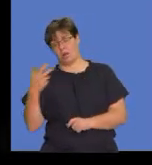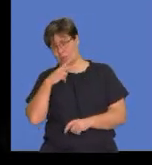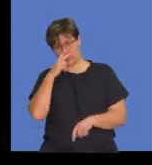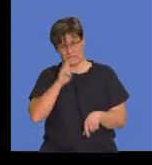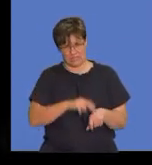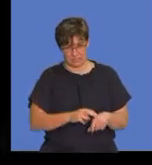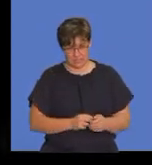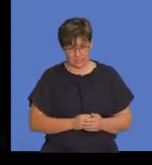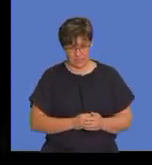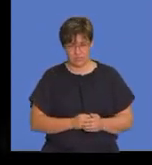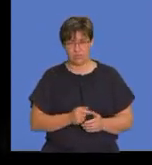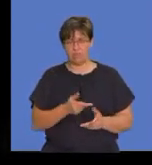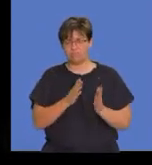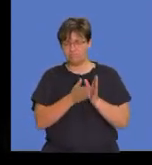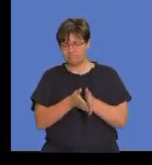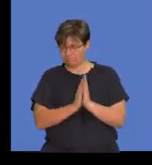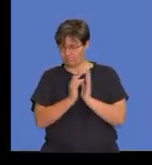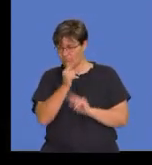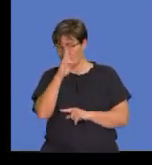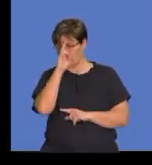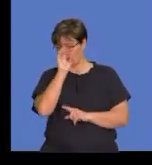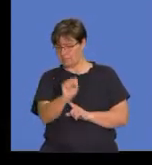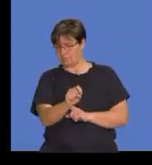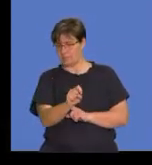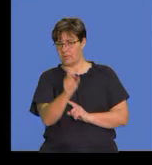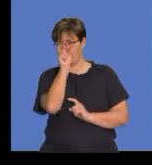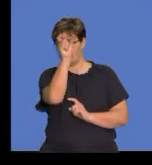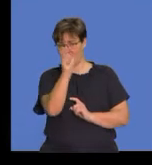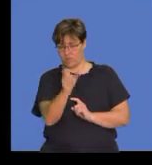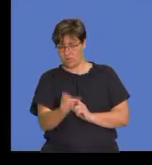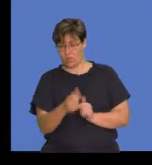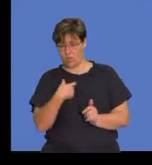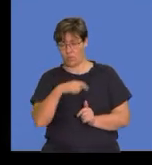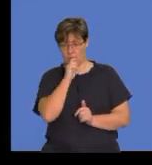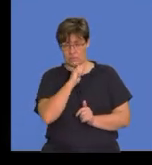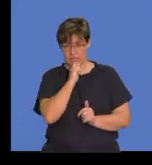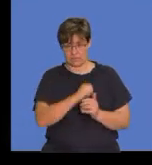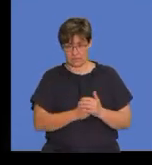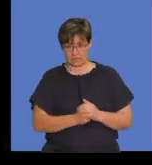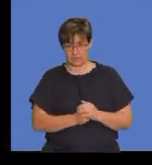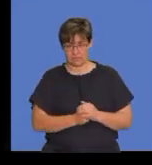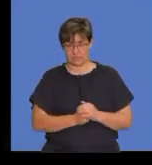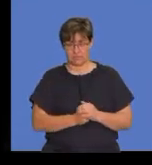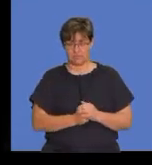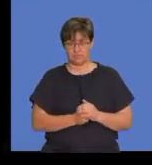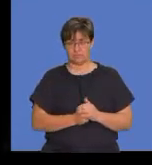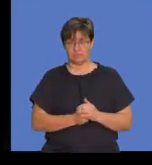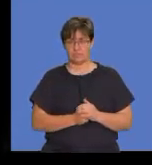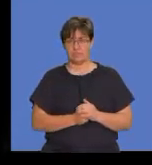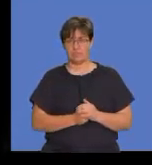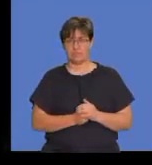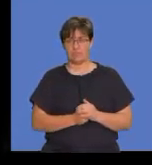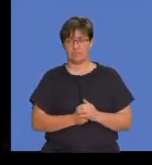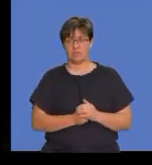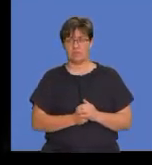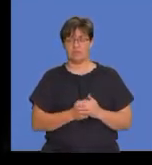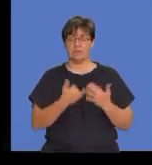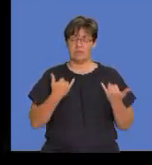whole word. So I want you to please be familiar with the vocabulary that I'm going to be using in